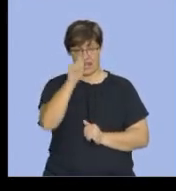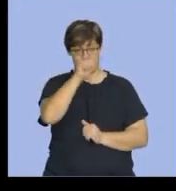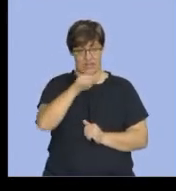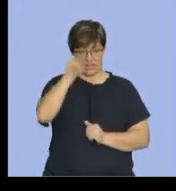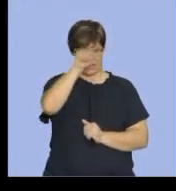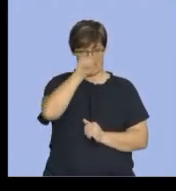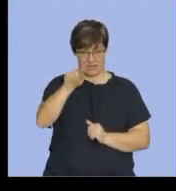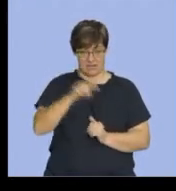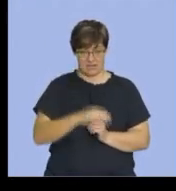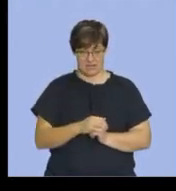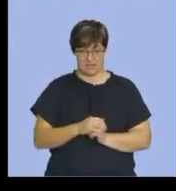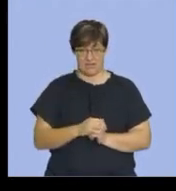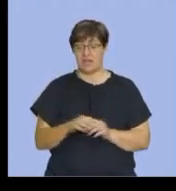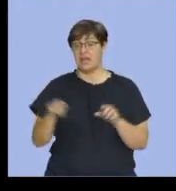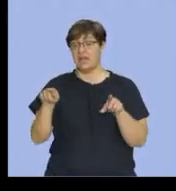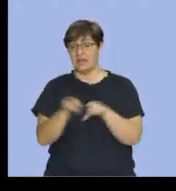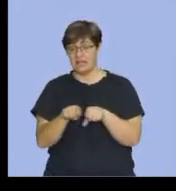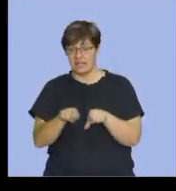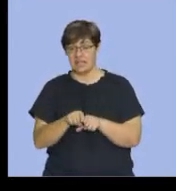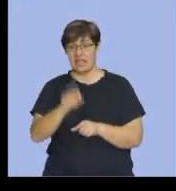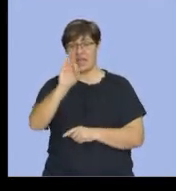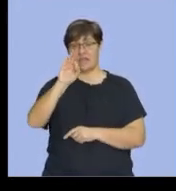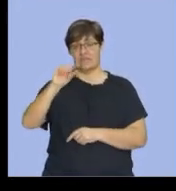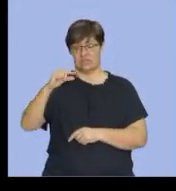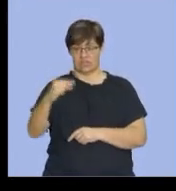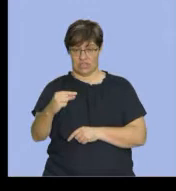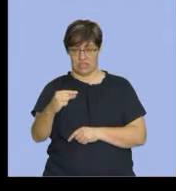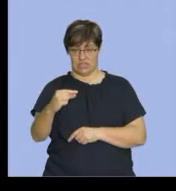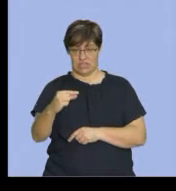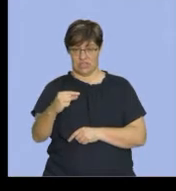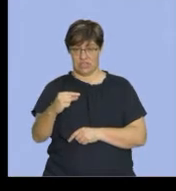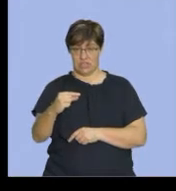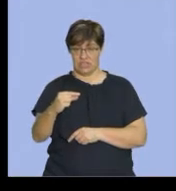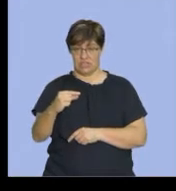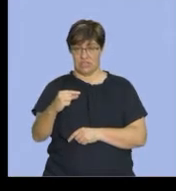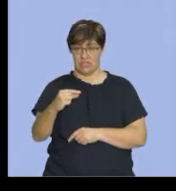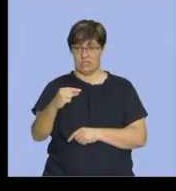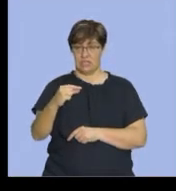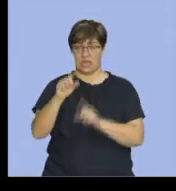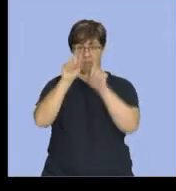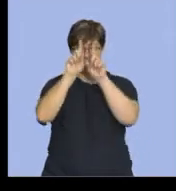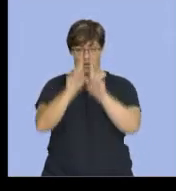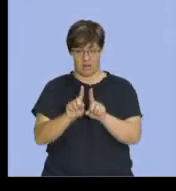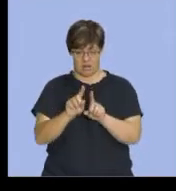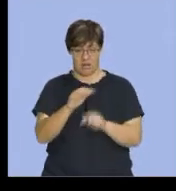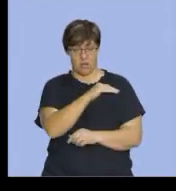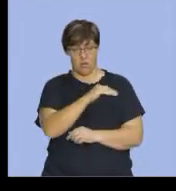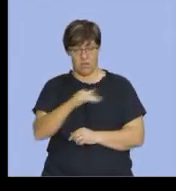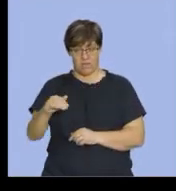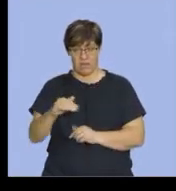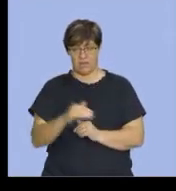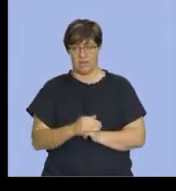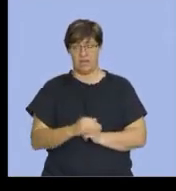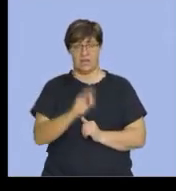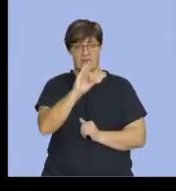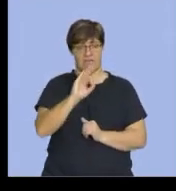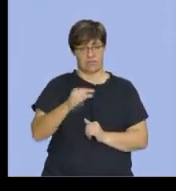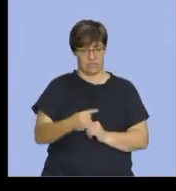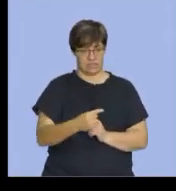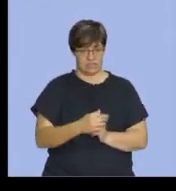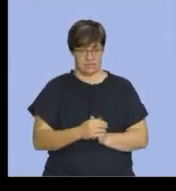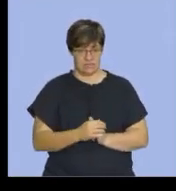theta is Fg parallel over